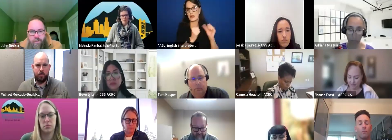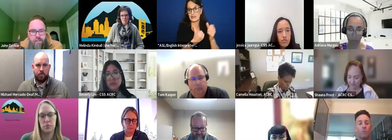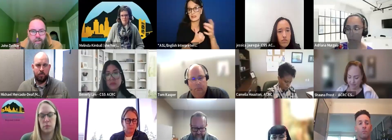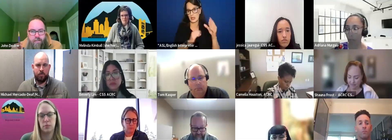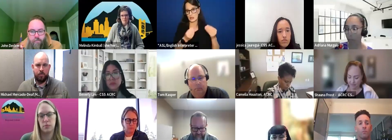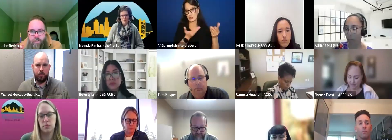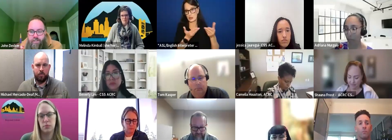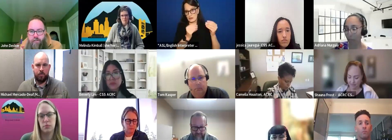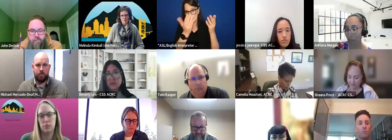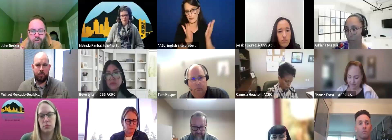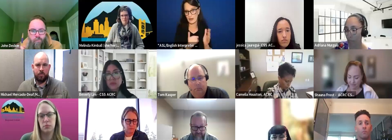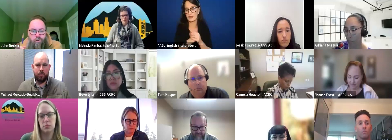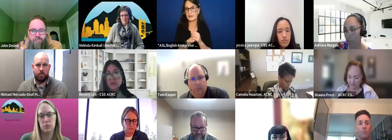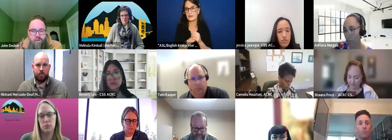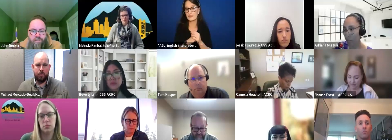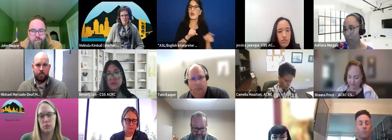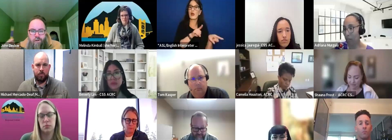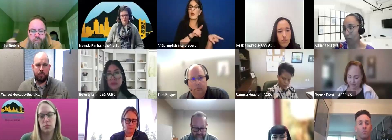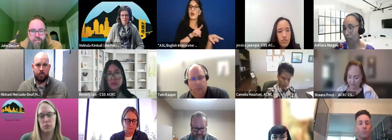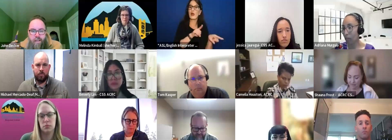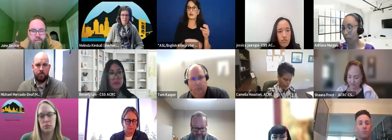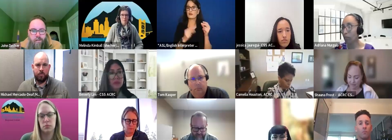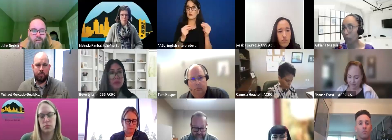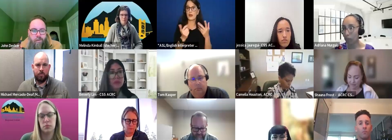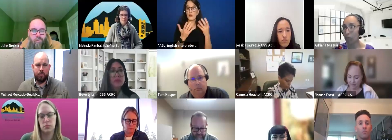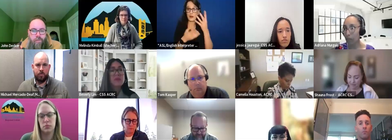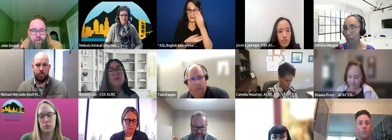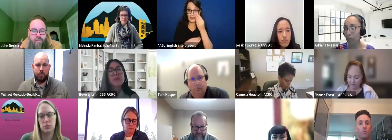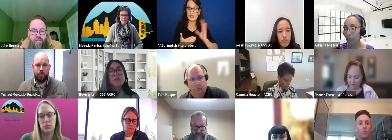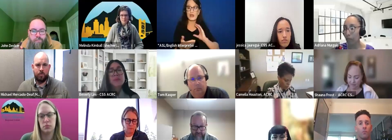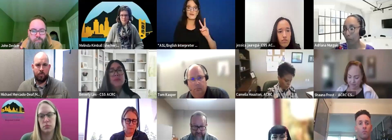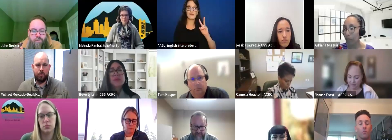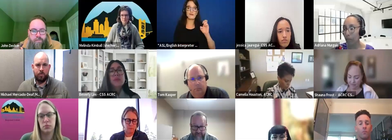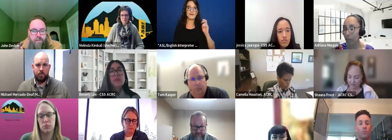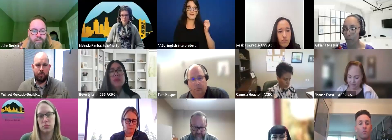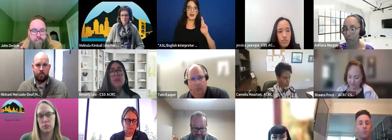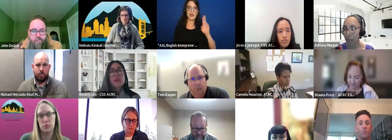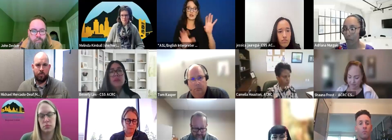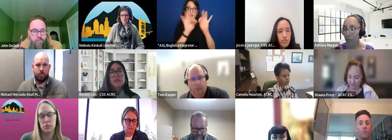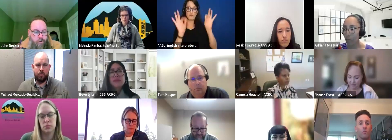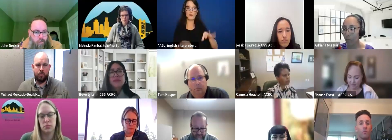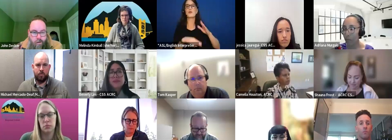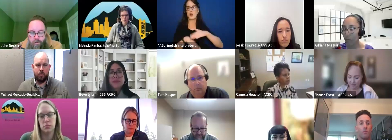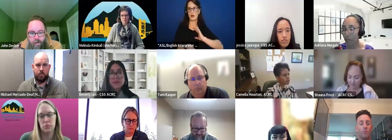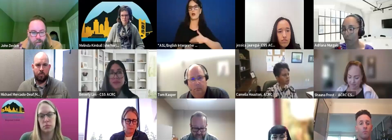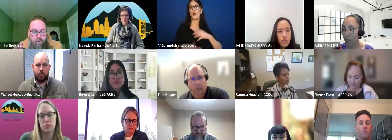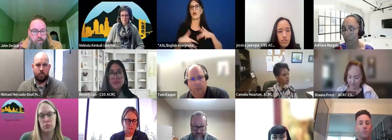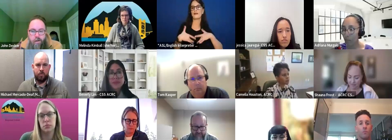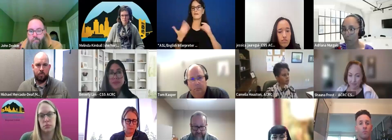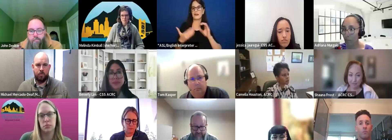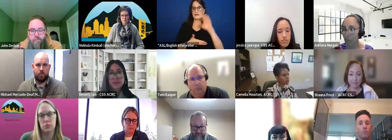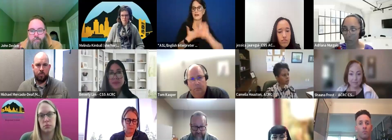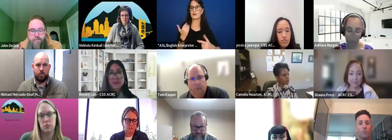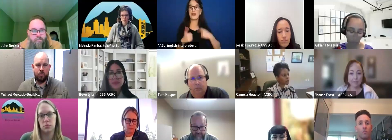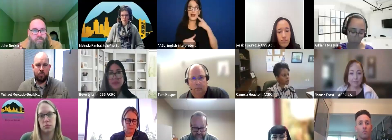Also, just real quickly, I wanted to share the vendor forums are also on our events calendar. I think residential folks, some of you are on right